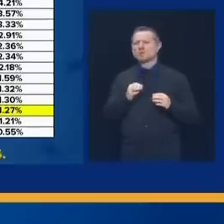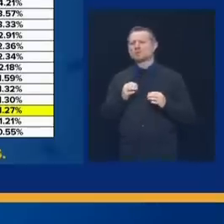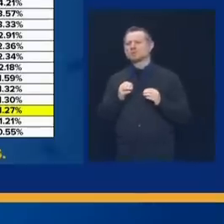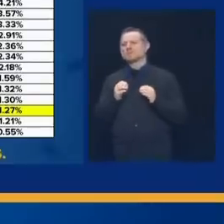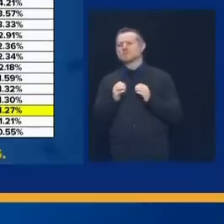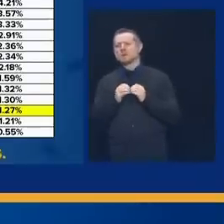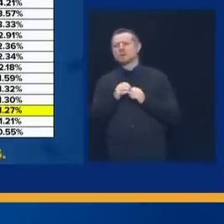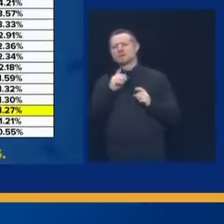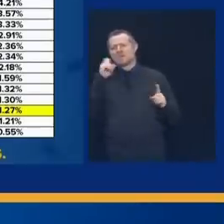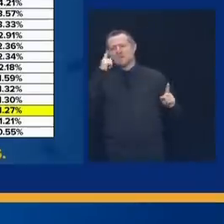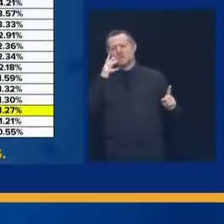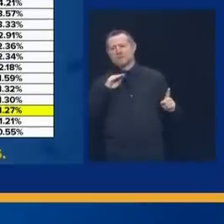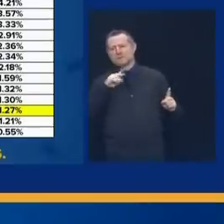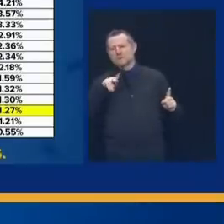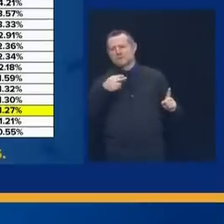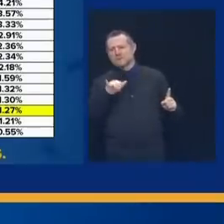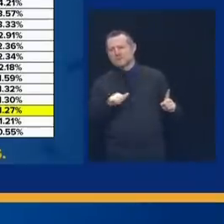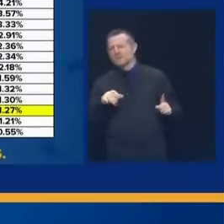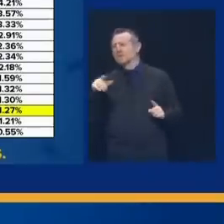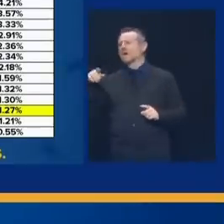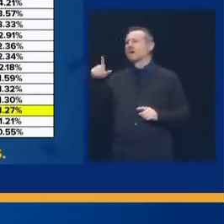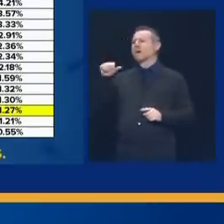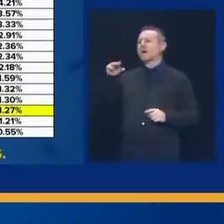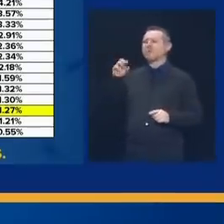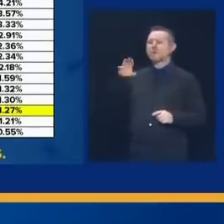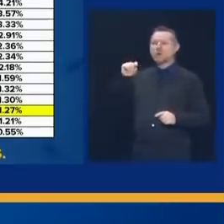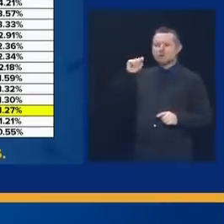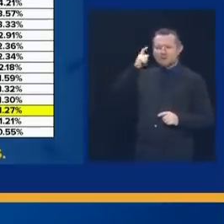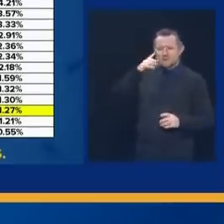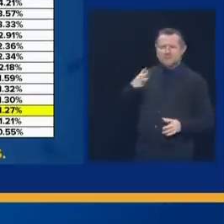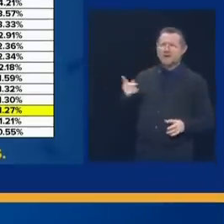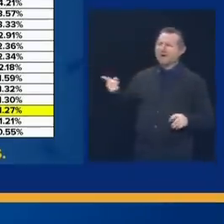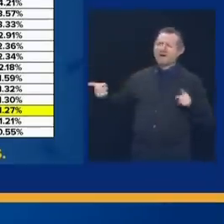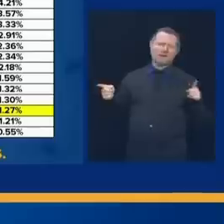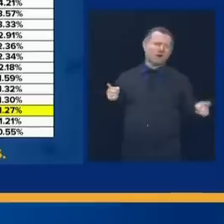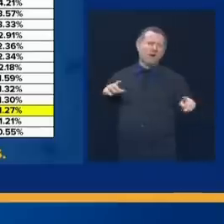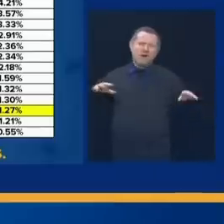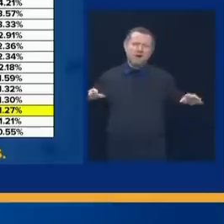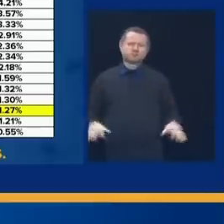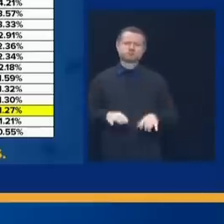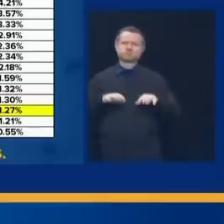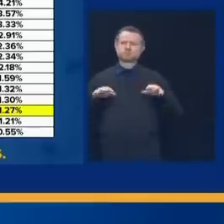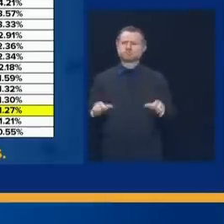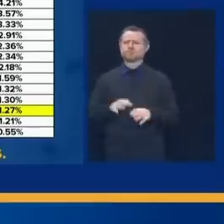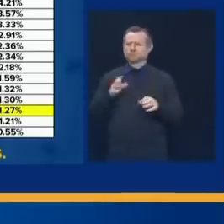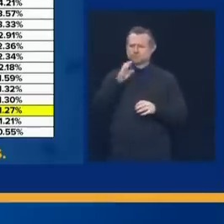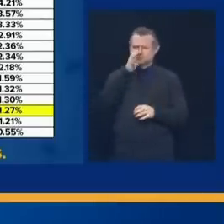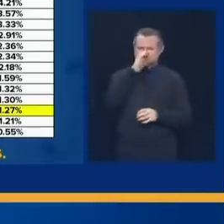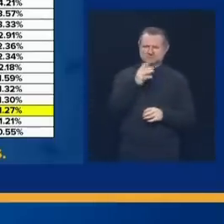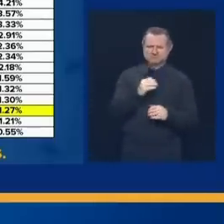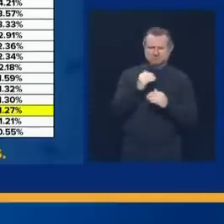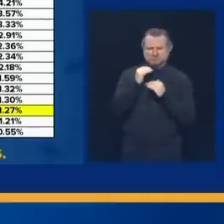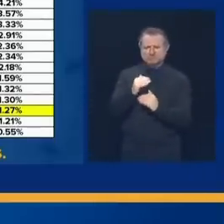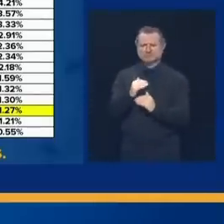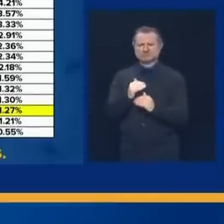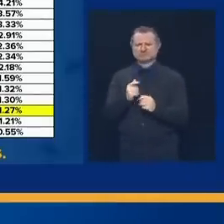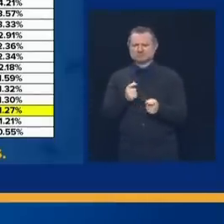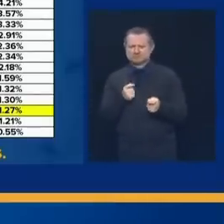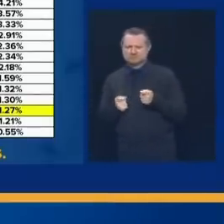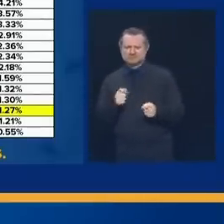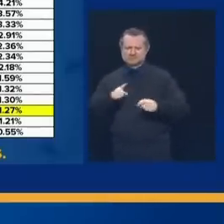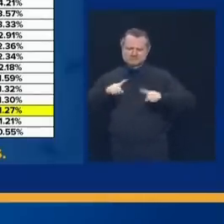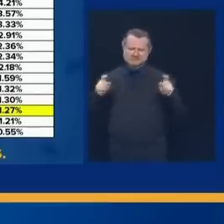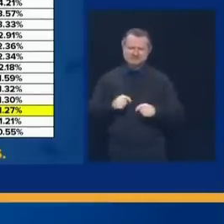Governor Lamont. They're stepping up, they're doing more restrictions, more testing, et cetera. We're working together to do